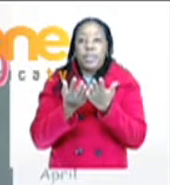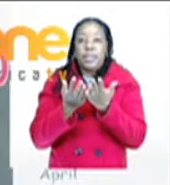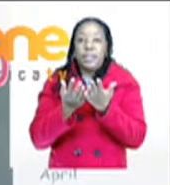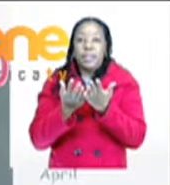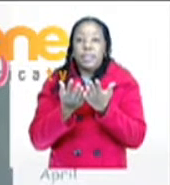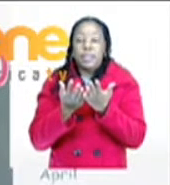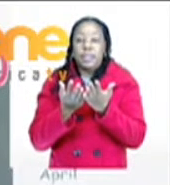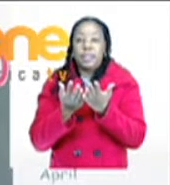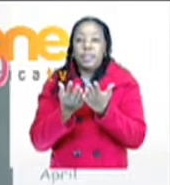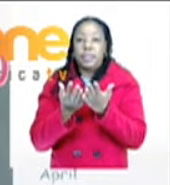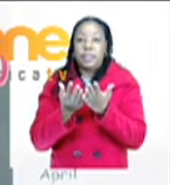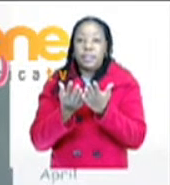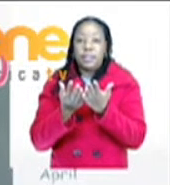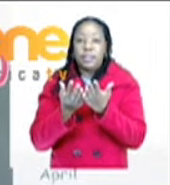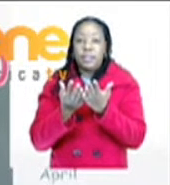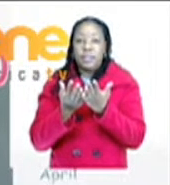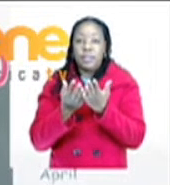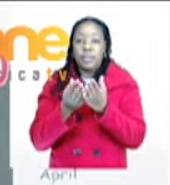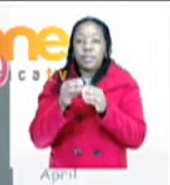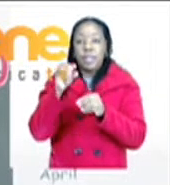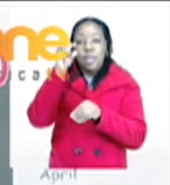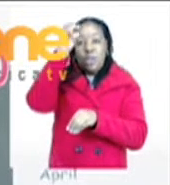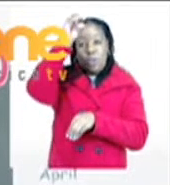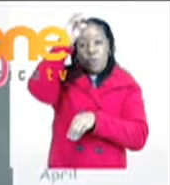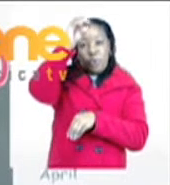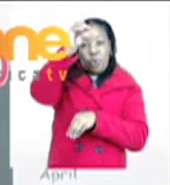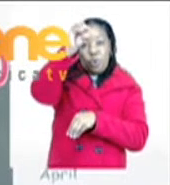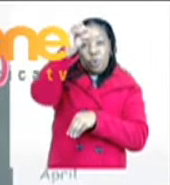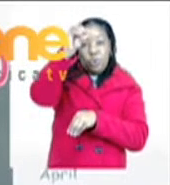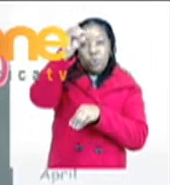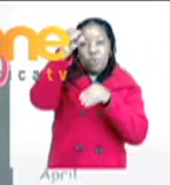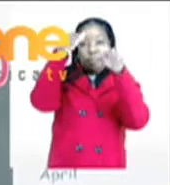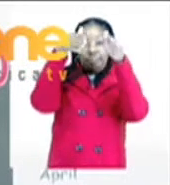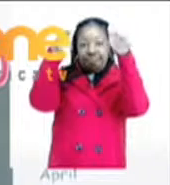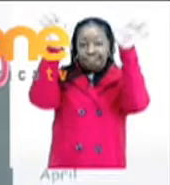have the fish eagle, and the fish